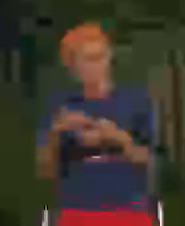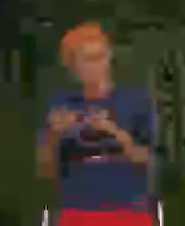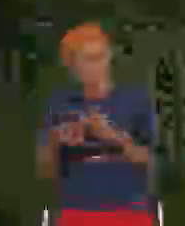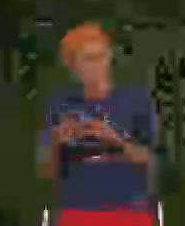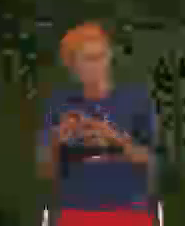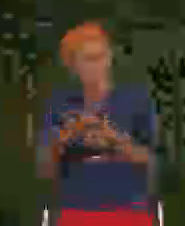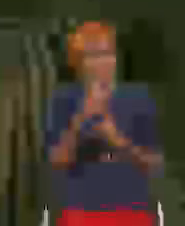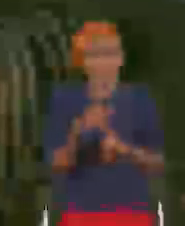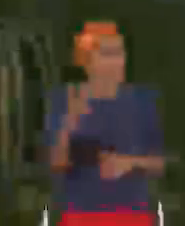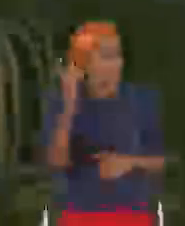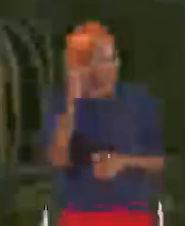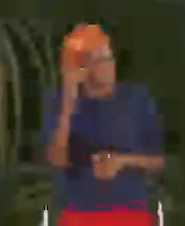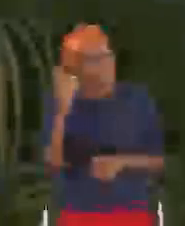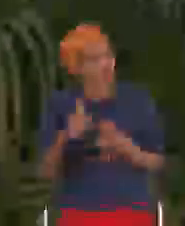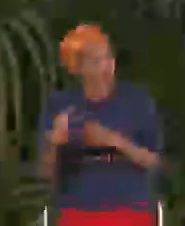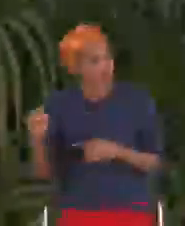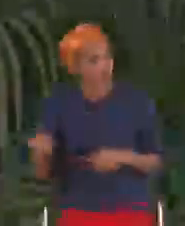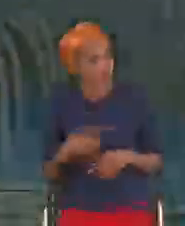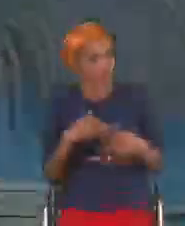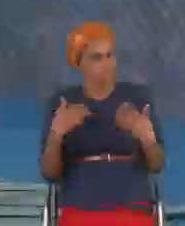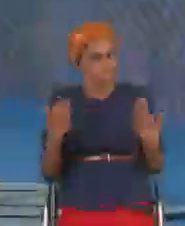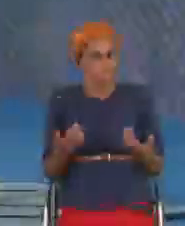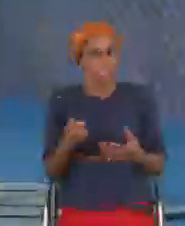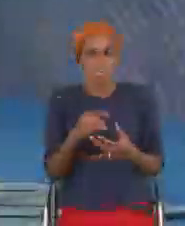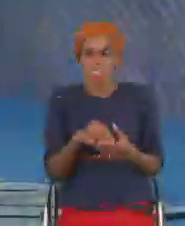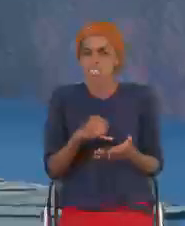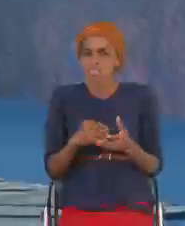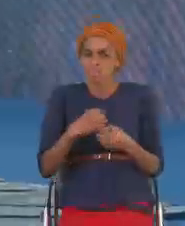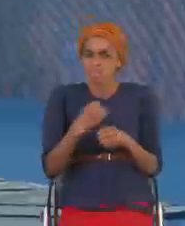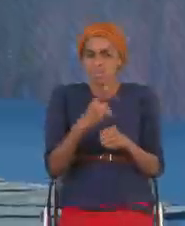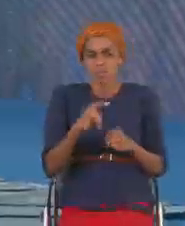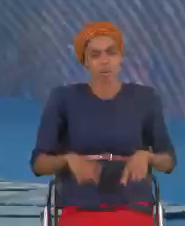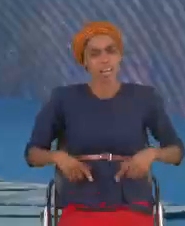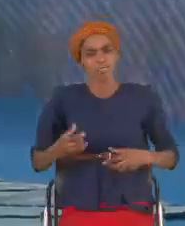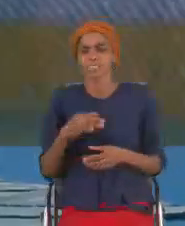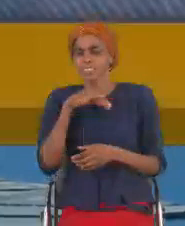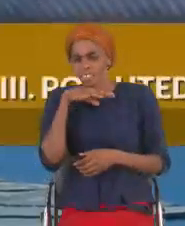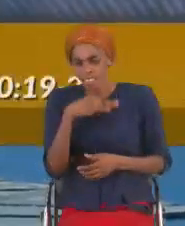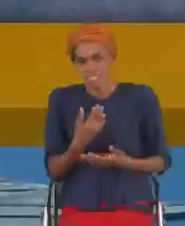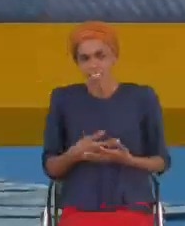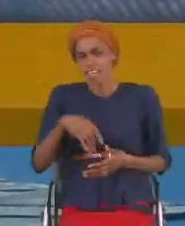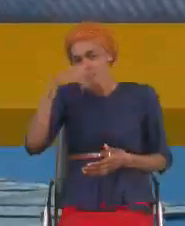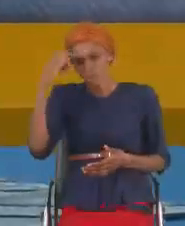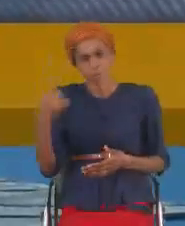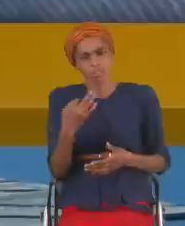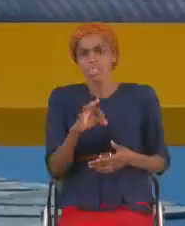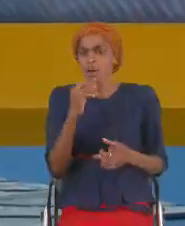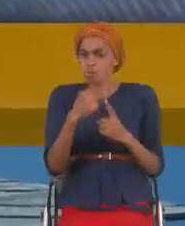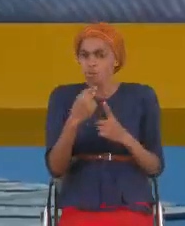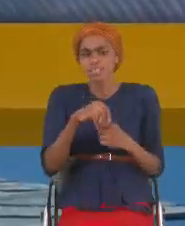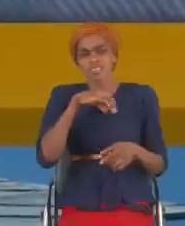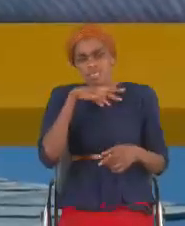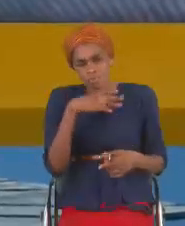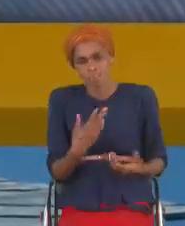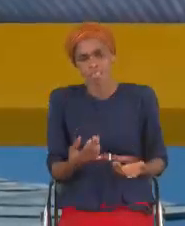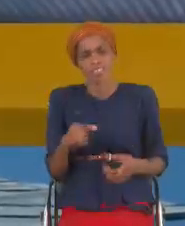you listen to them, they make your life dirty, because their words pollute, their